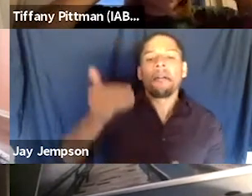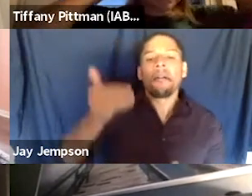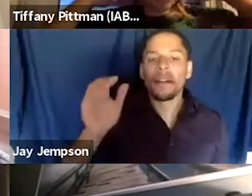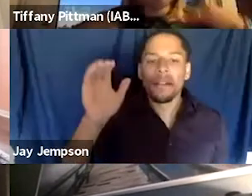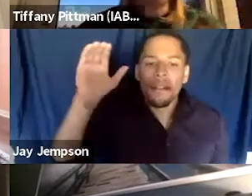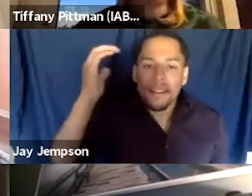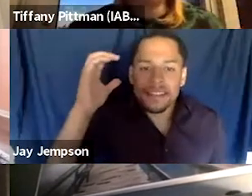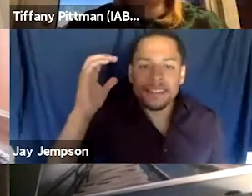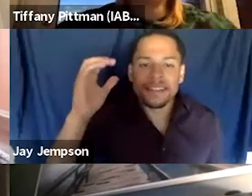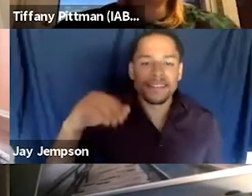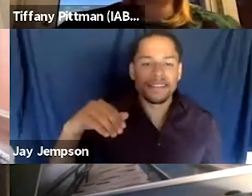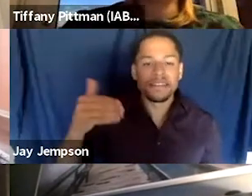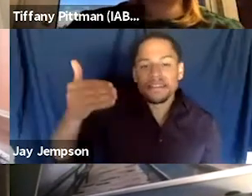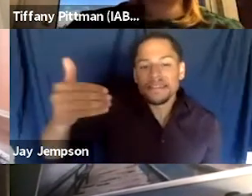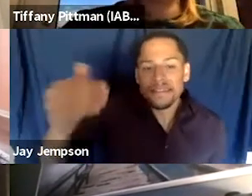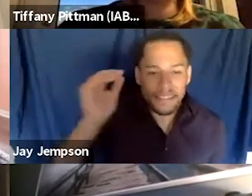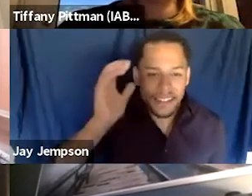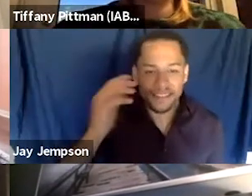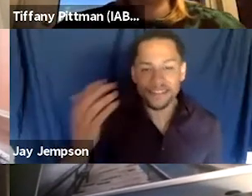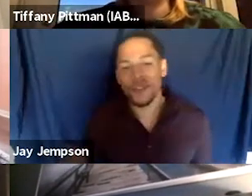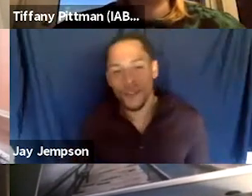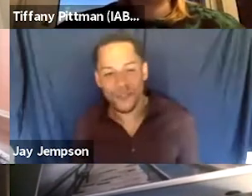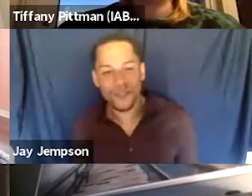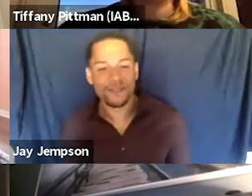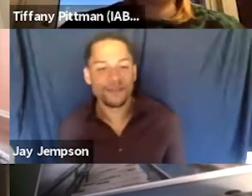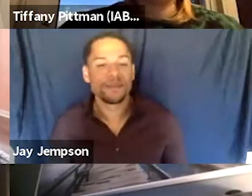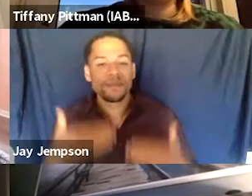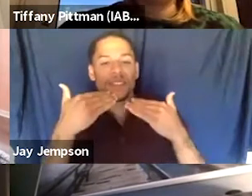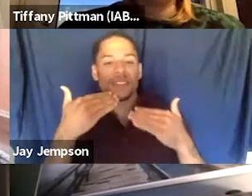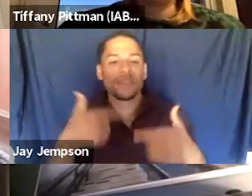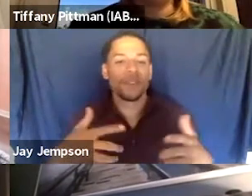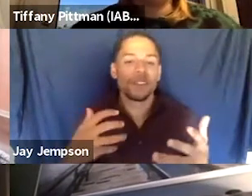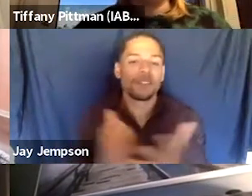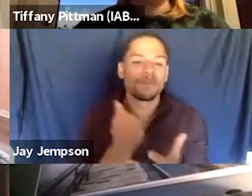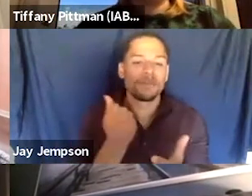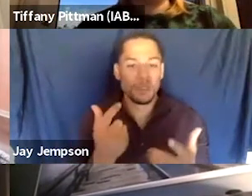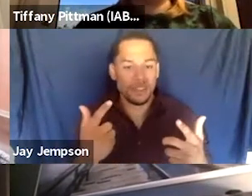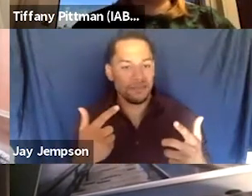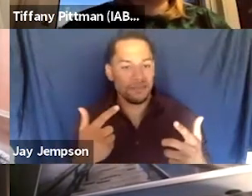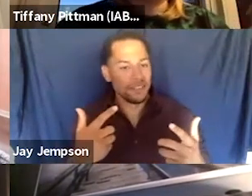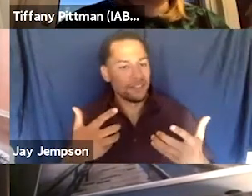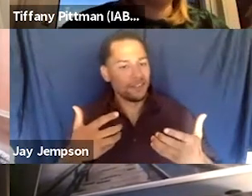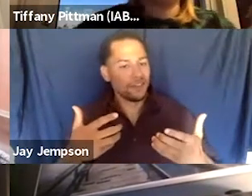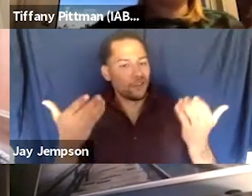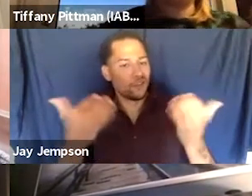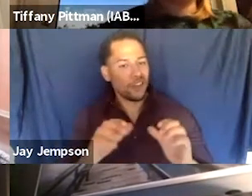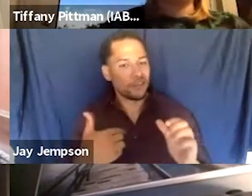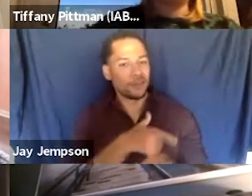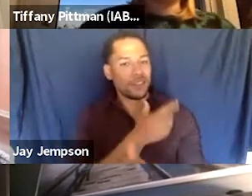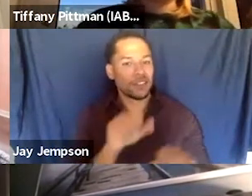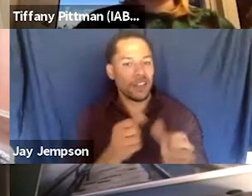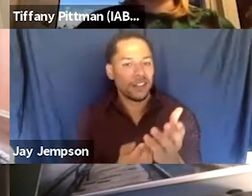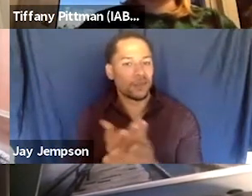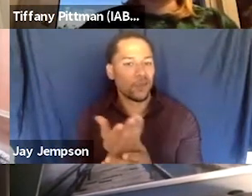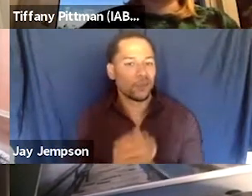with you all and dance with you all and learn and grow with you all. So thank you all for being here together. I'm going